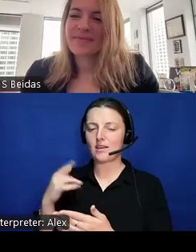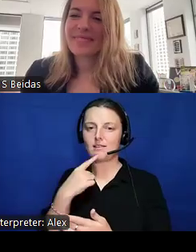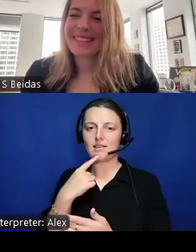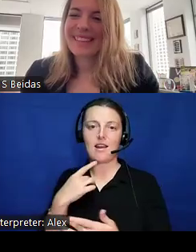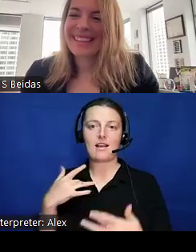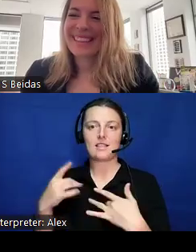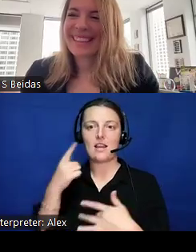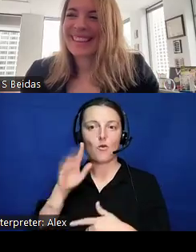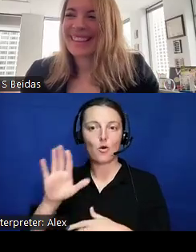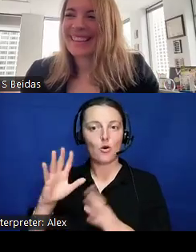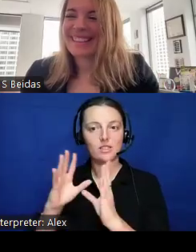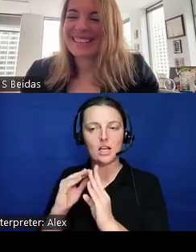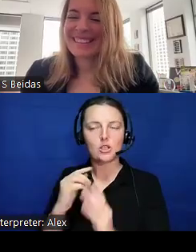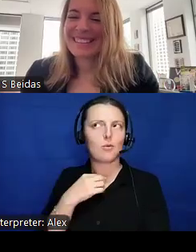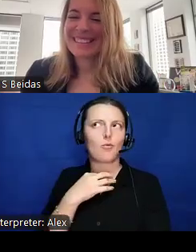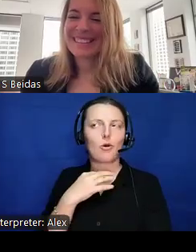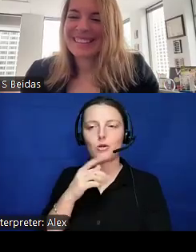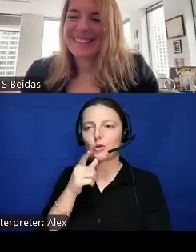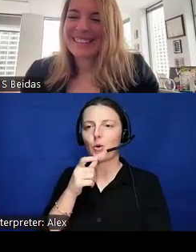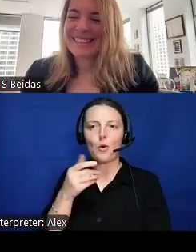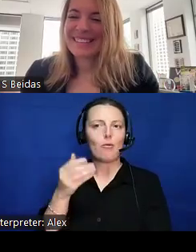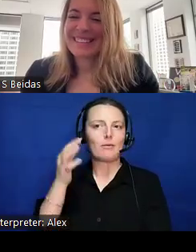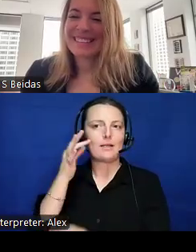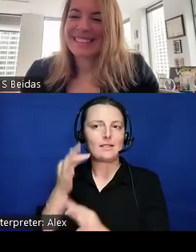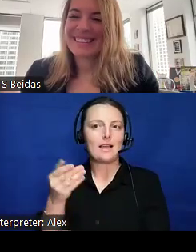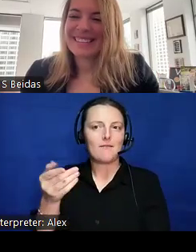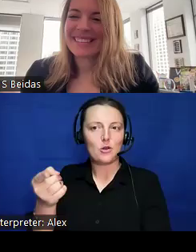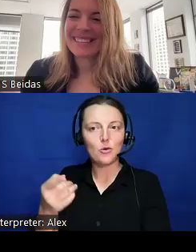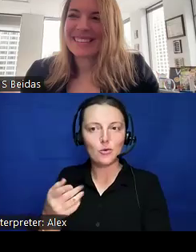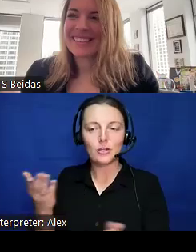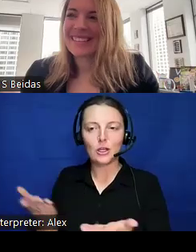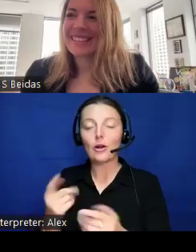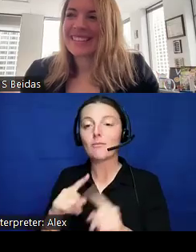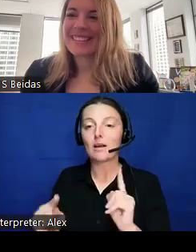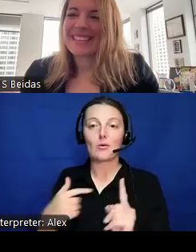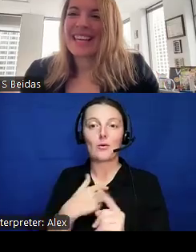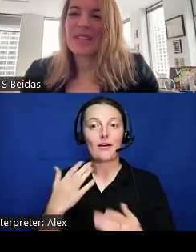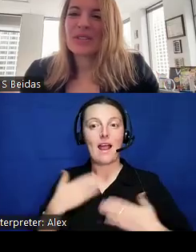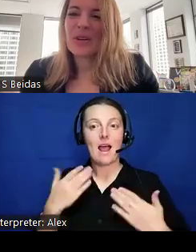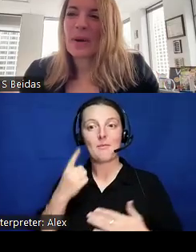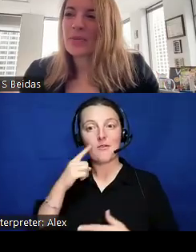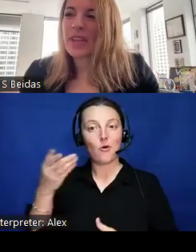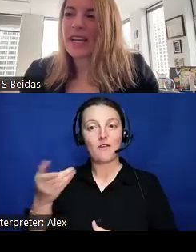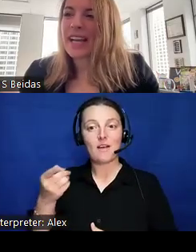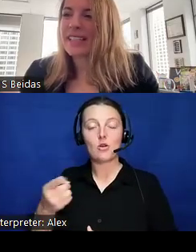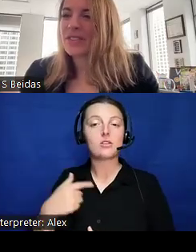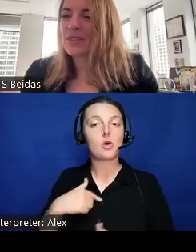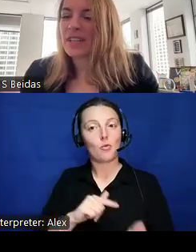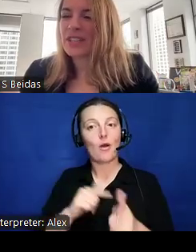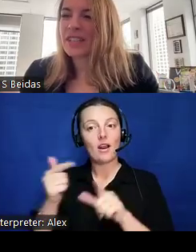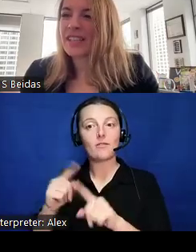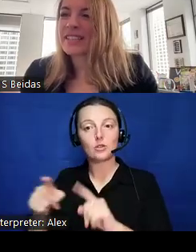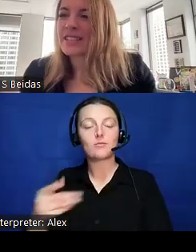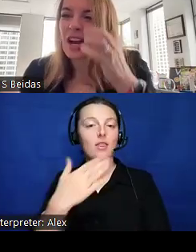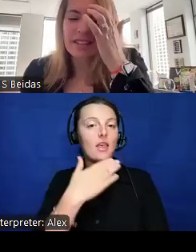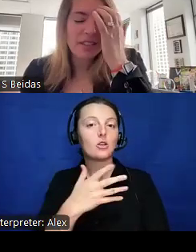it was to invite you here. So we're very happy to have you. And without further ado, I'll hand it off to Dr. Beidas. Thank you so much for that